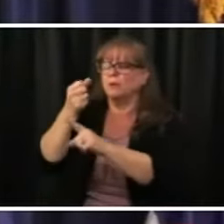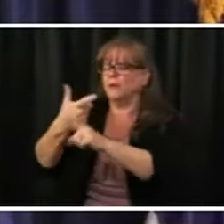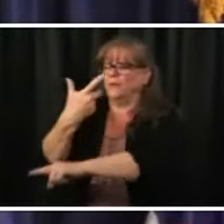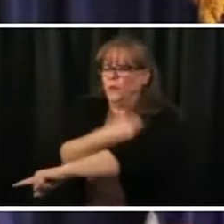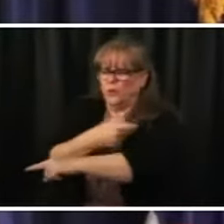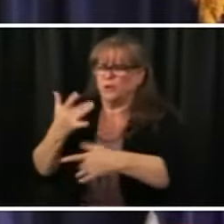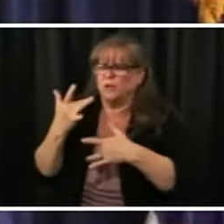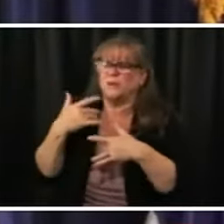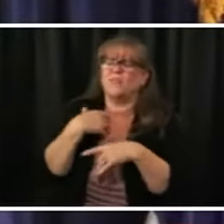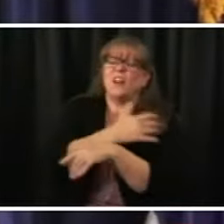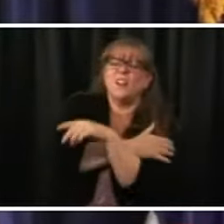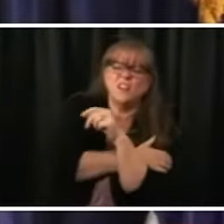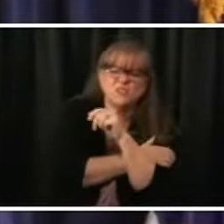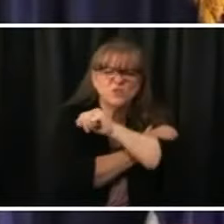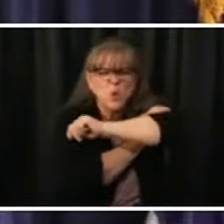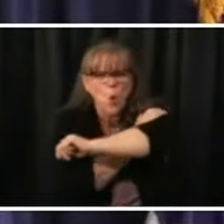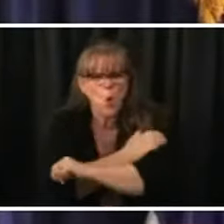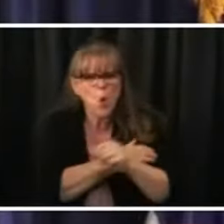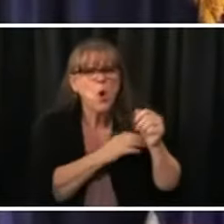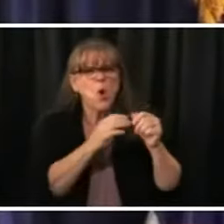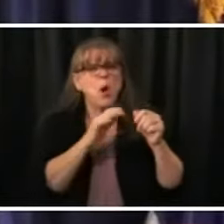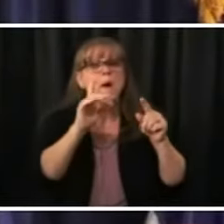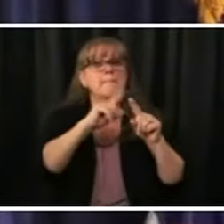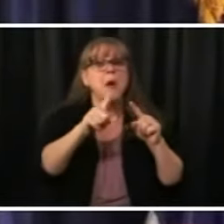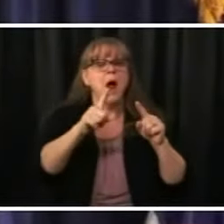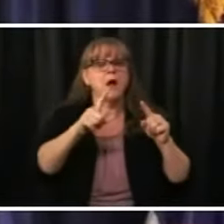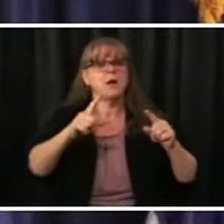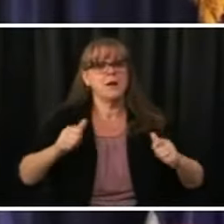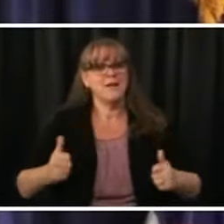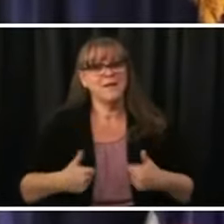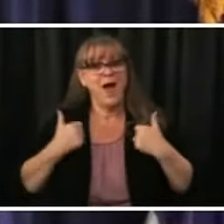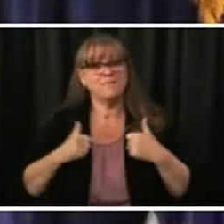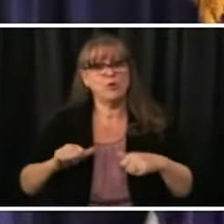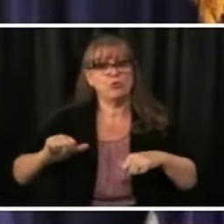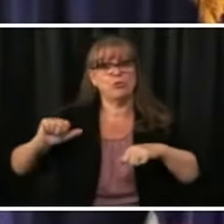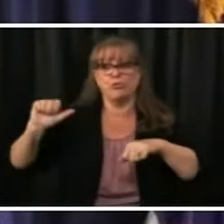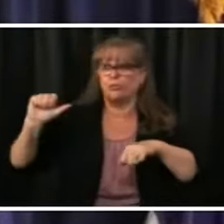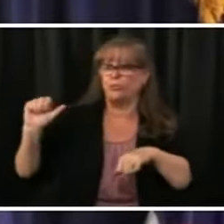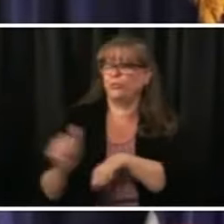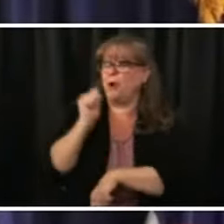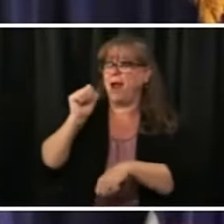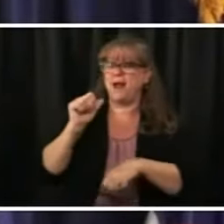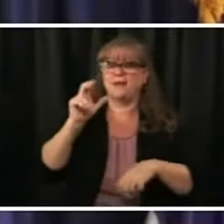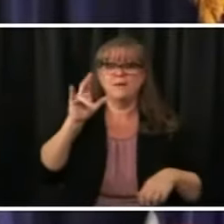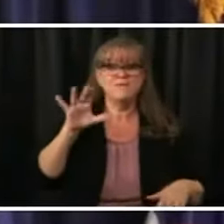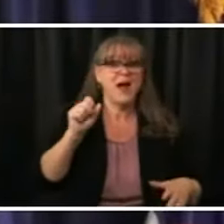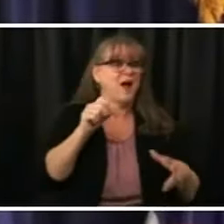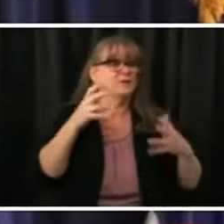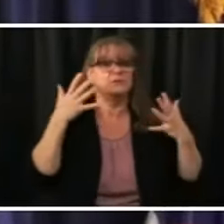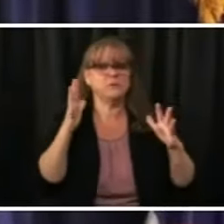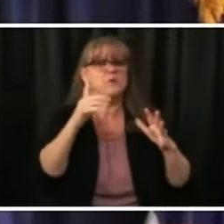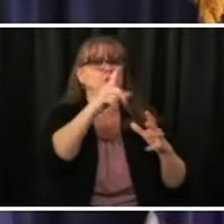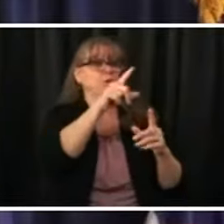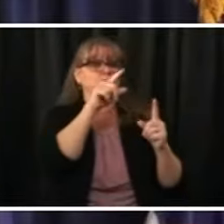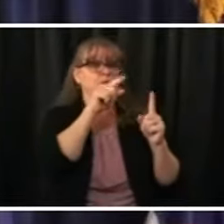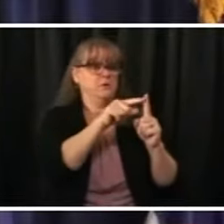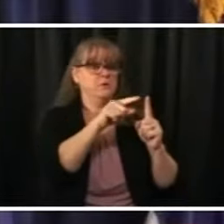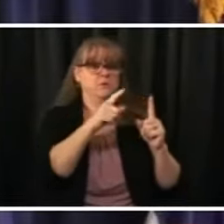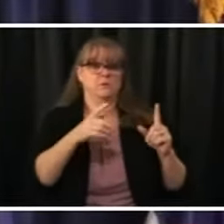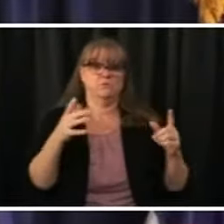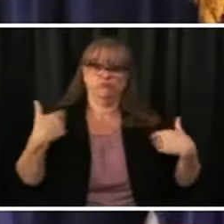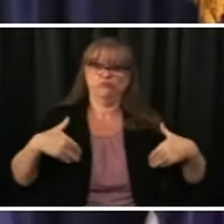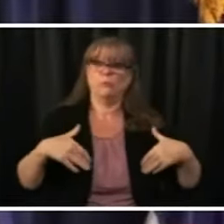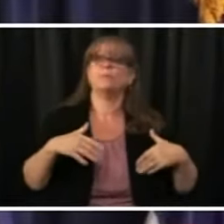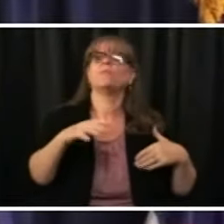virus itself. There is no live virus. There is no way you can get the virus from the vaccine. What it does is it simply gets your immune system